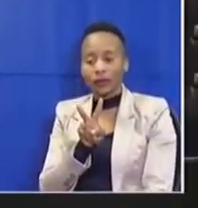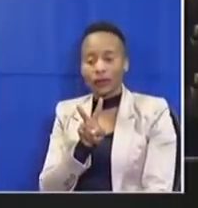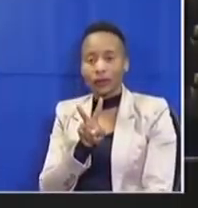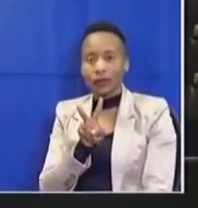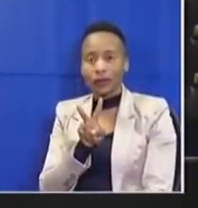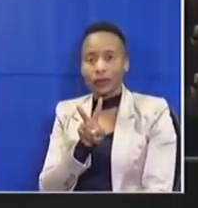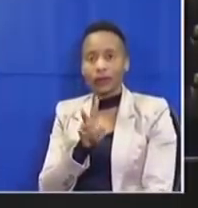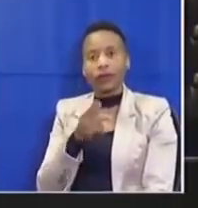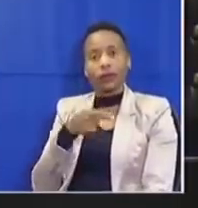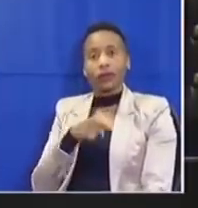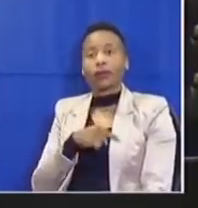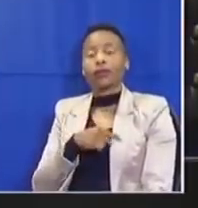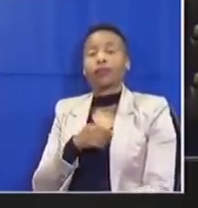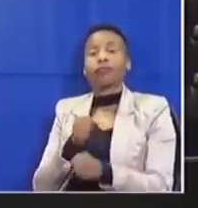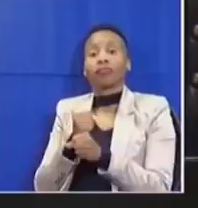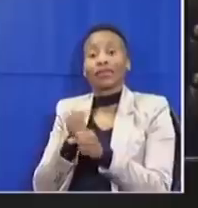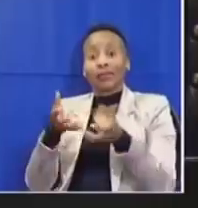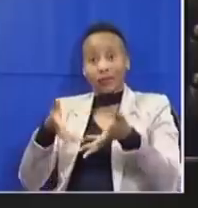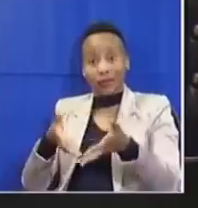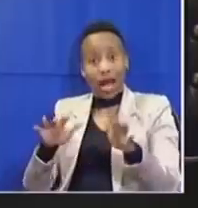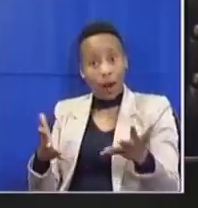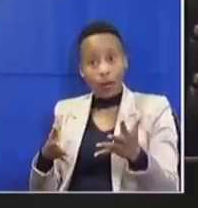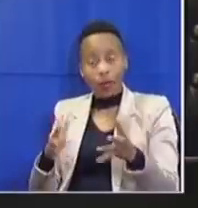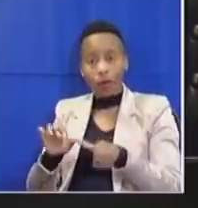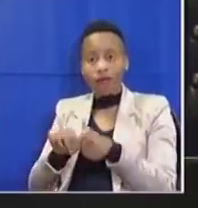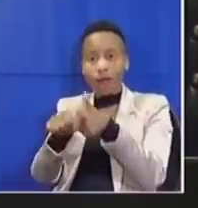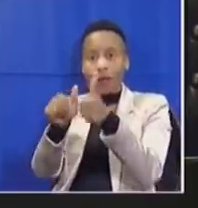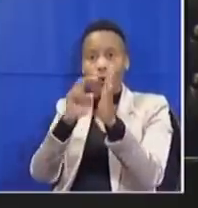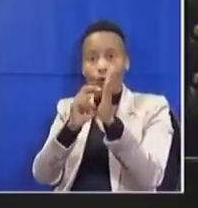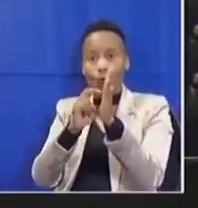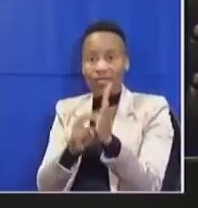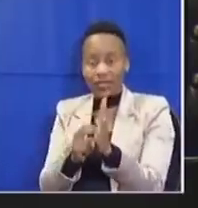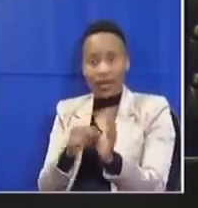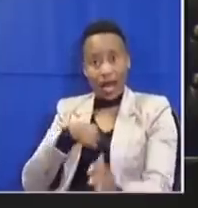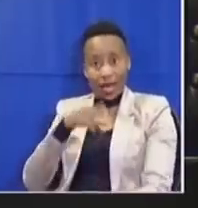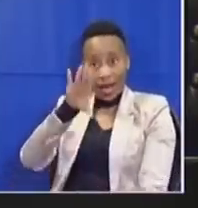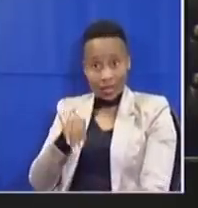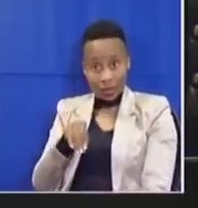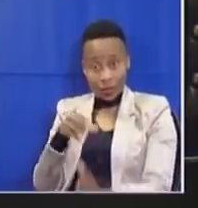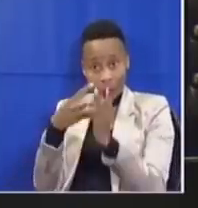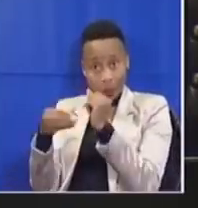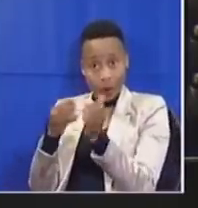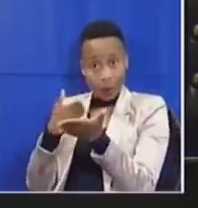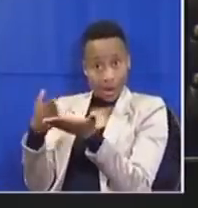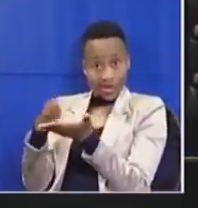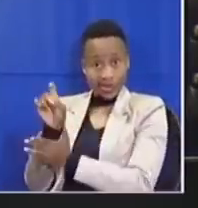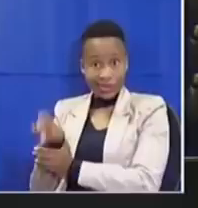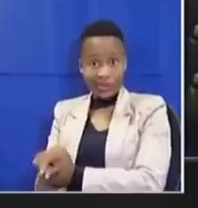We are working according to the rules in this house. I ask you to withdraw that part.